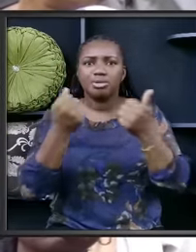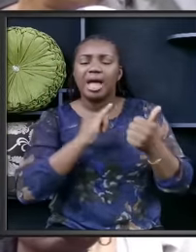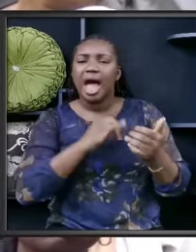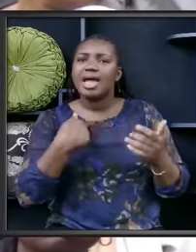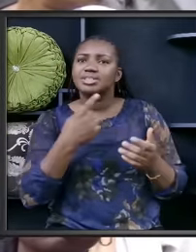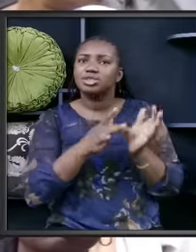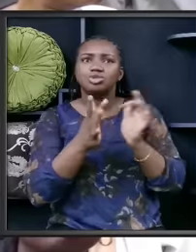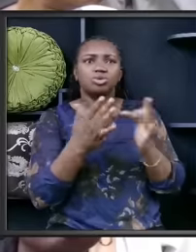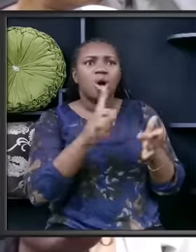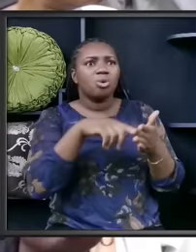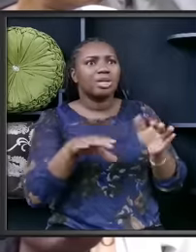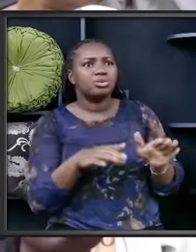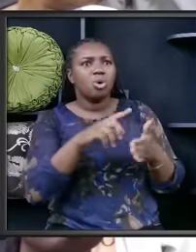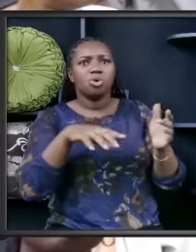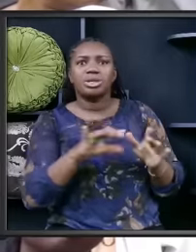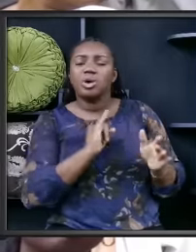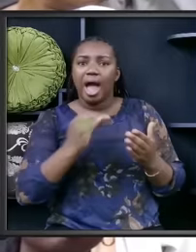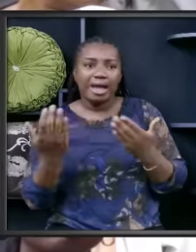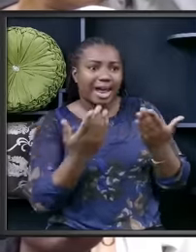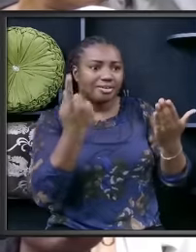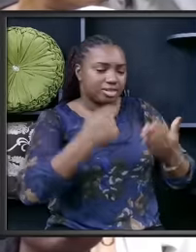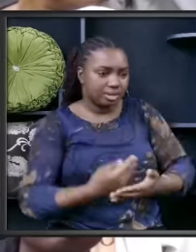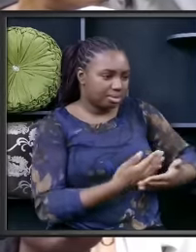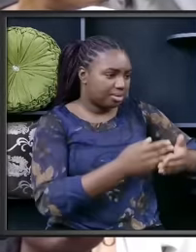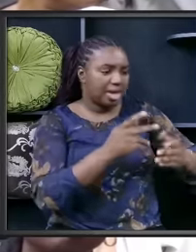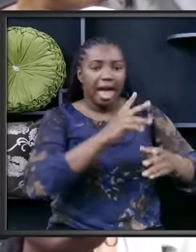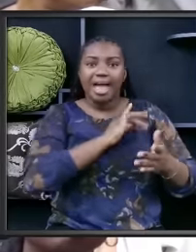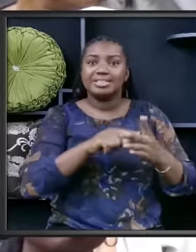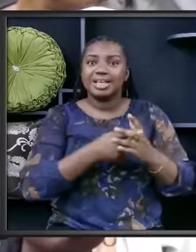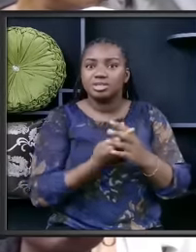I do? I carry the child where I can't carry down. I start the